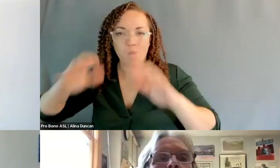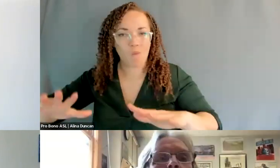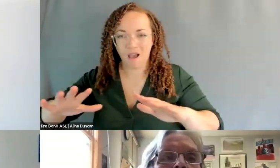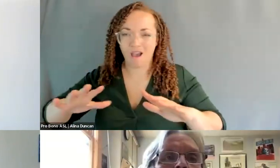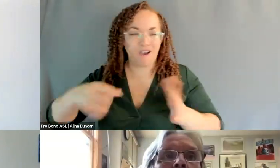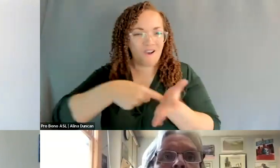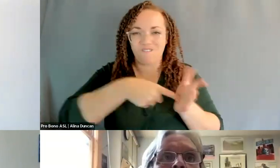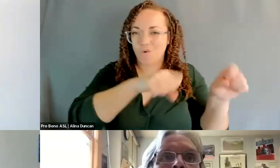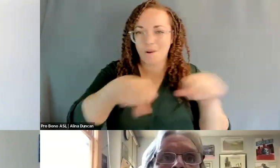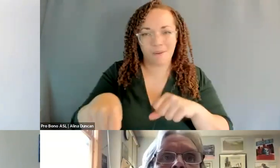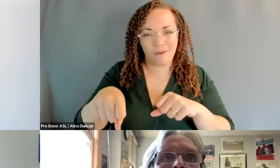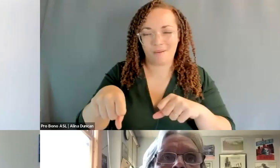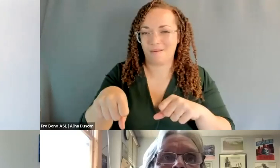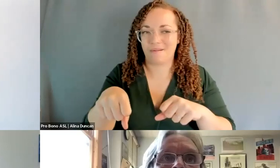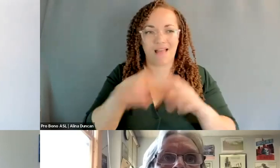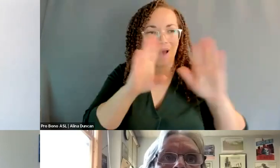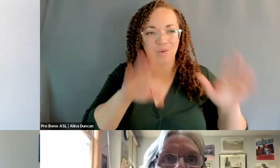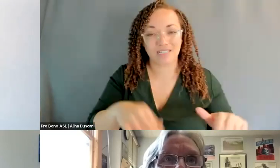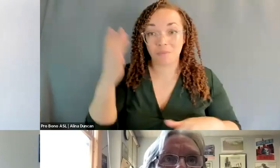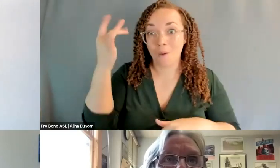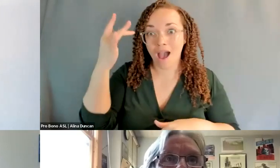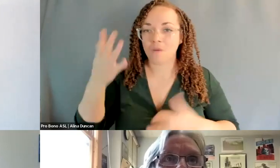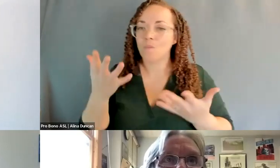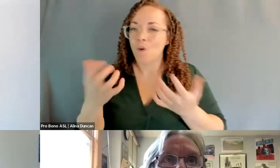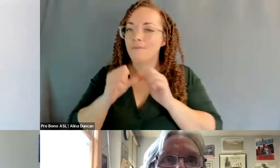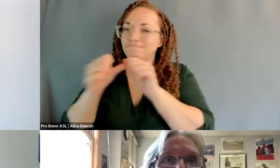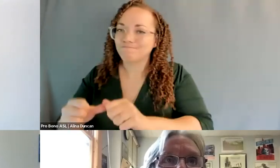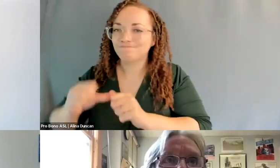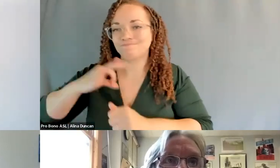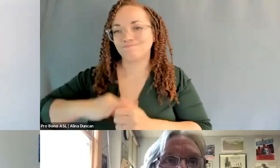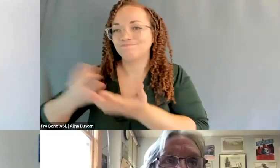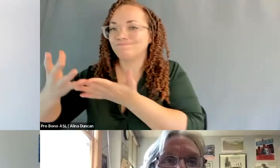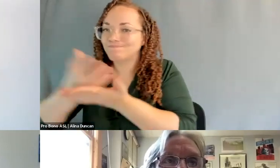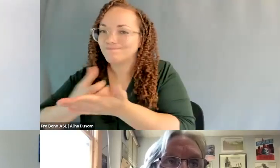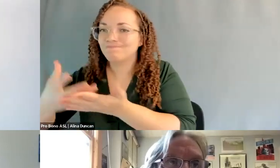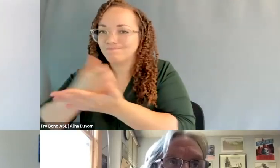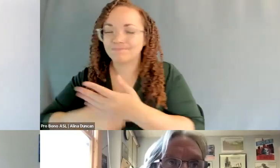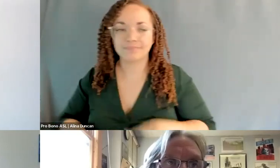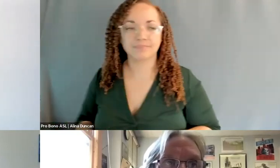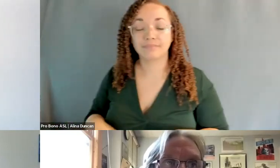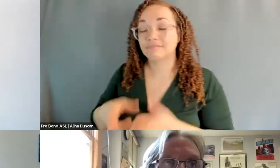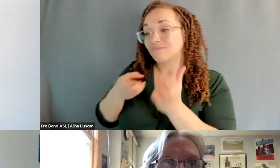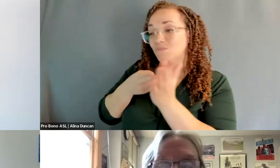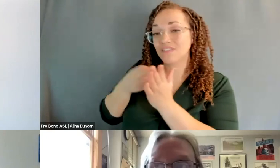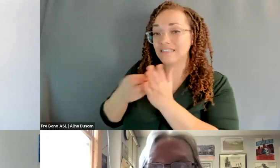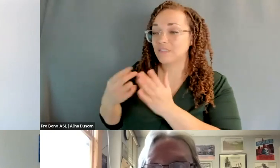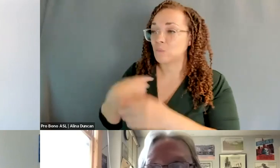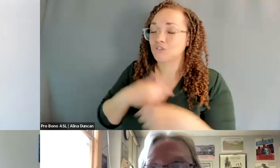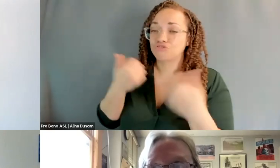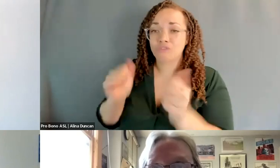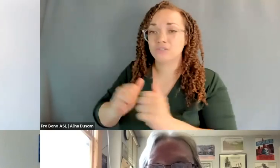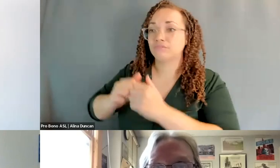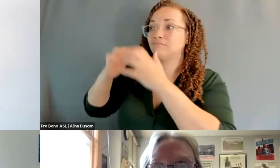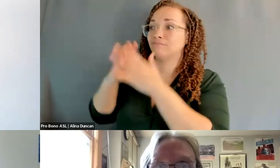And I should just add, I think we face a real issue with NIMBYism as well. I mean, just to be honest, that like we're trying to build affordable housing